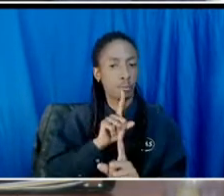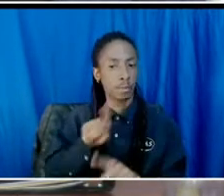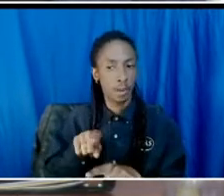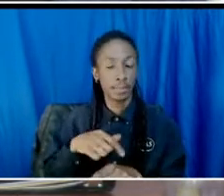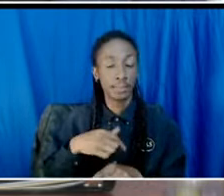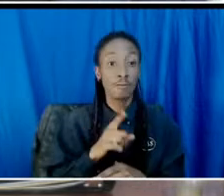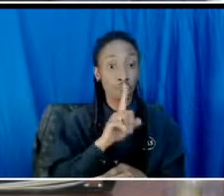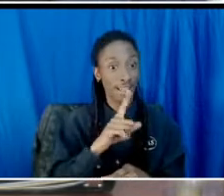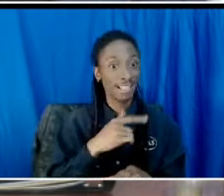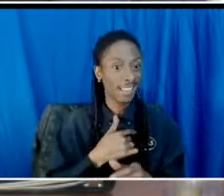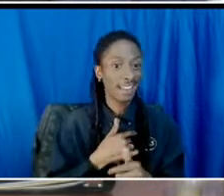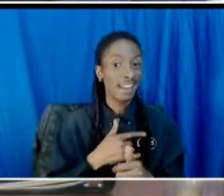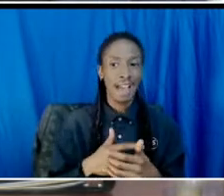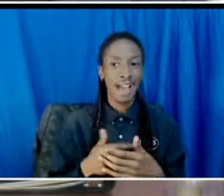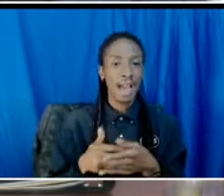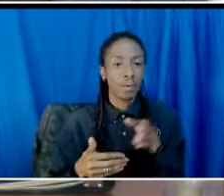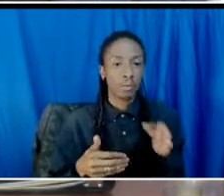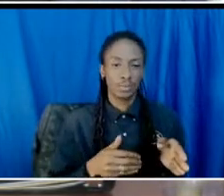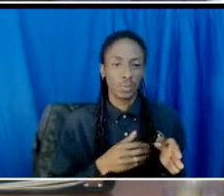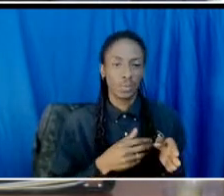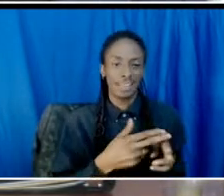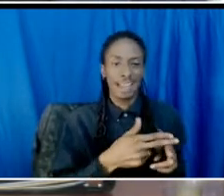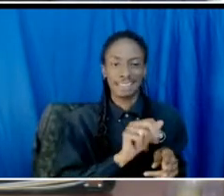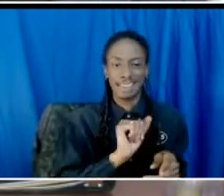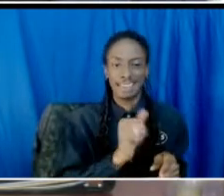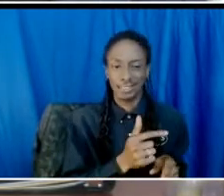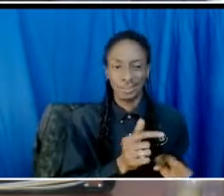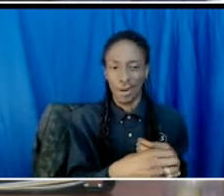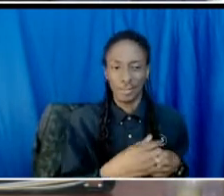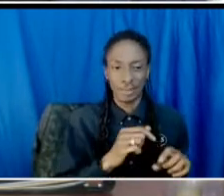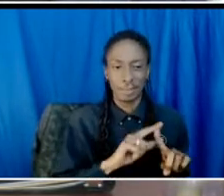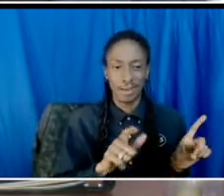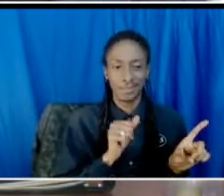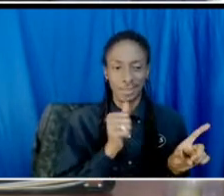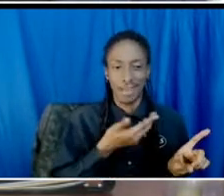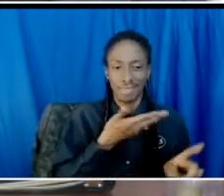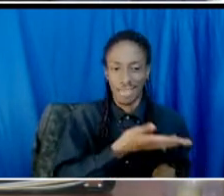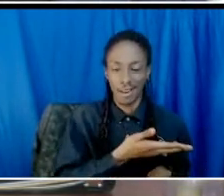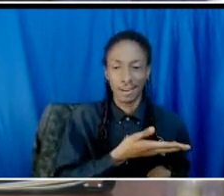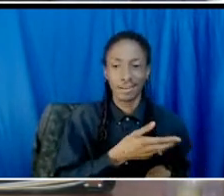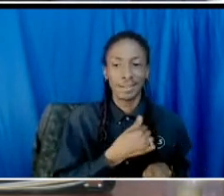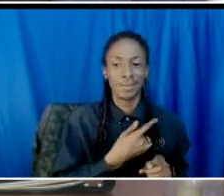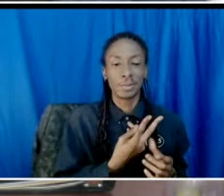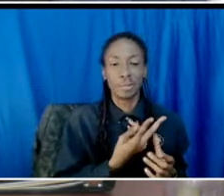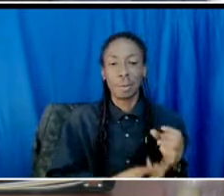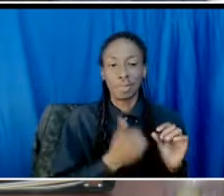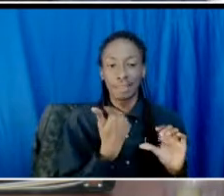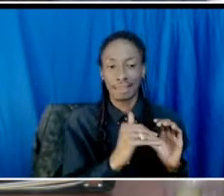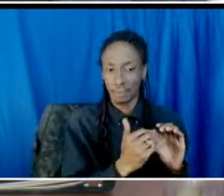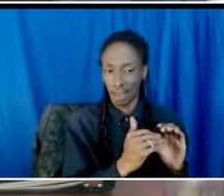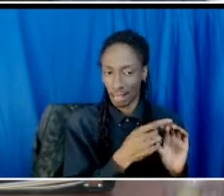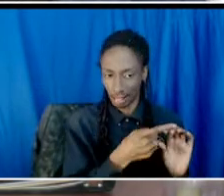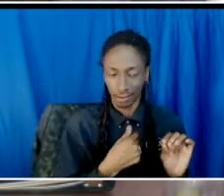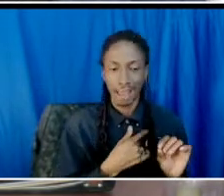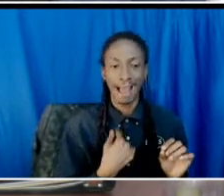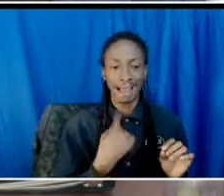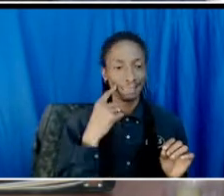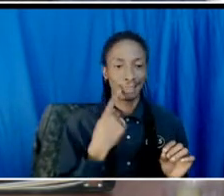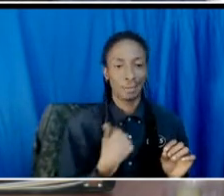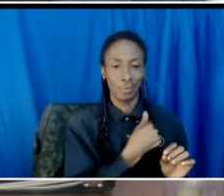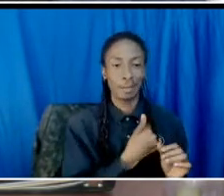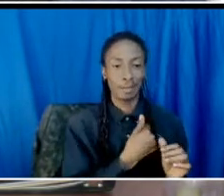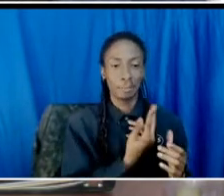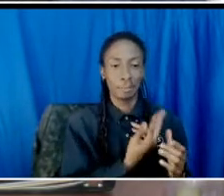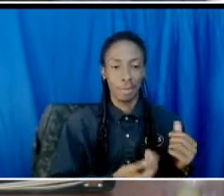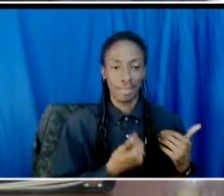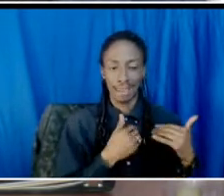to the acting AG's office, but he was not there. We were both on that email. I knew we would both have probably a very similar reaction to it.